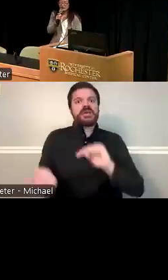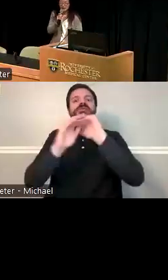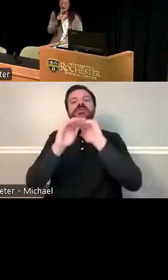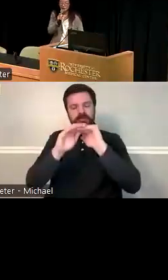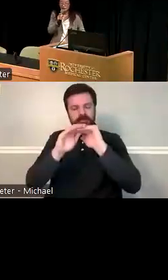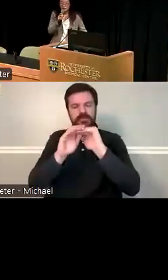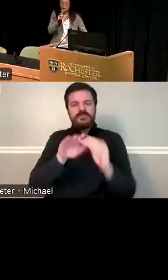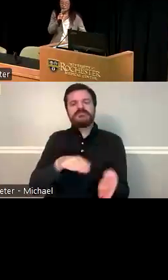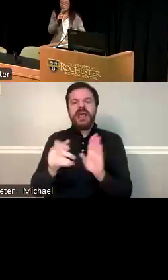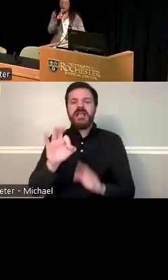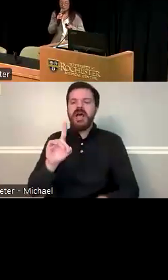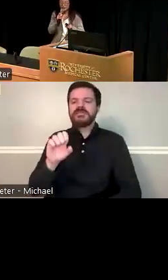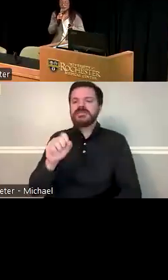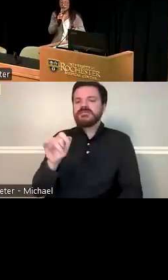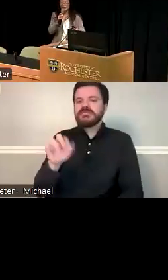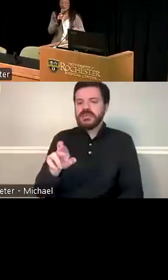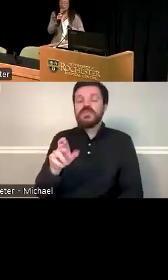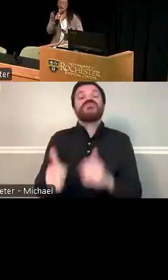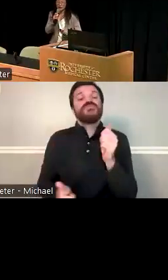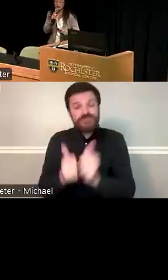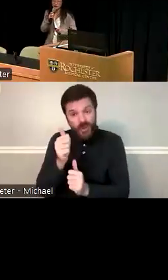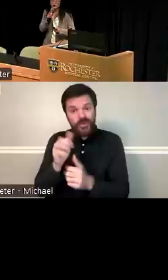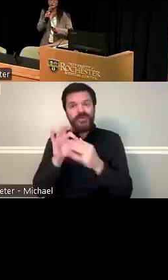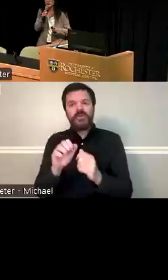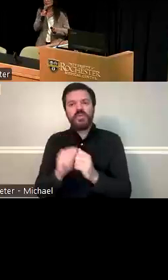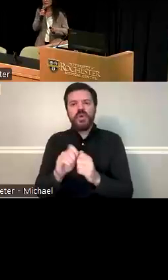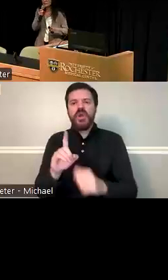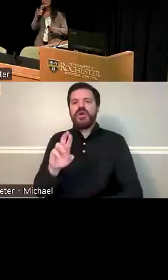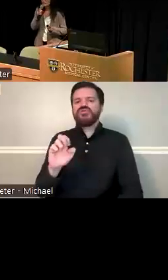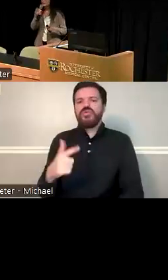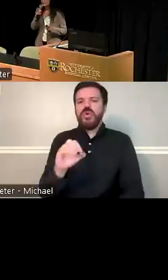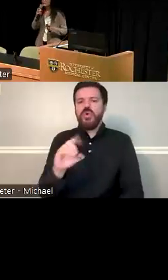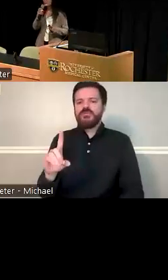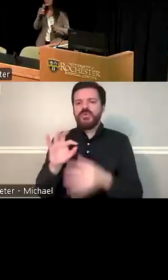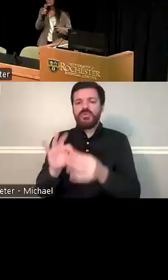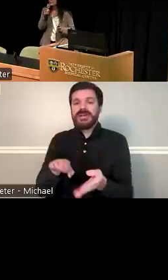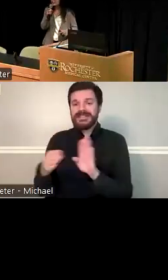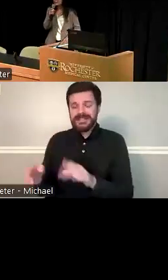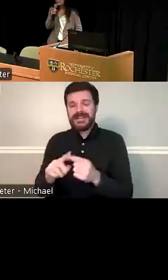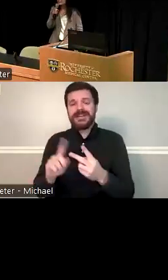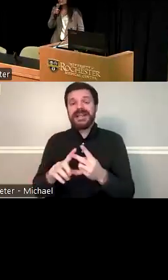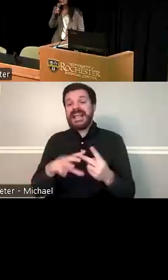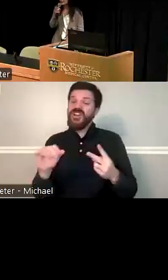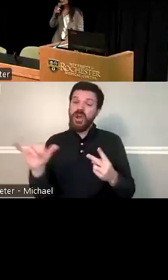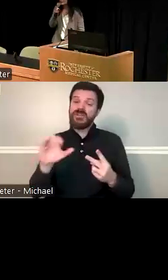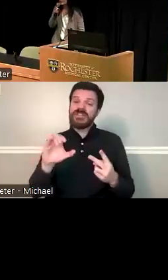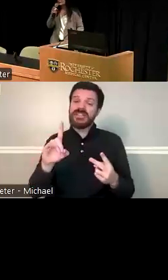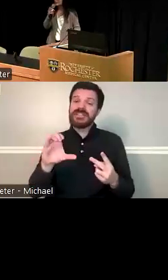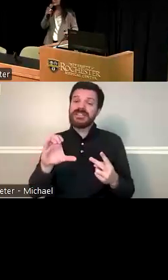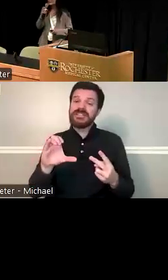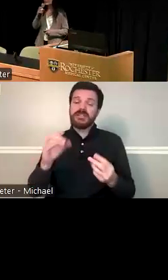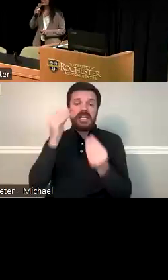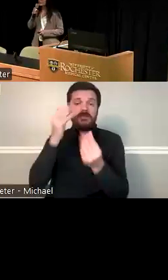despair, mostly with the increase of the drug overdose-related death, but also based on the CDC data, we know that